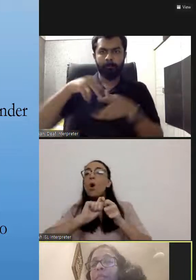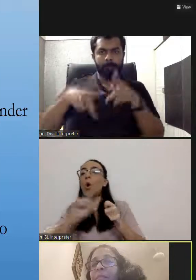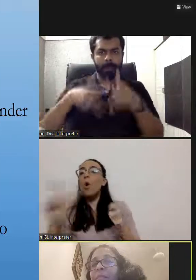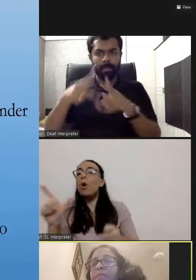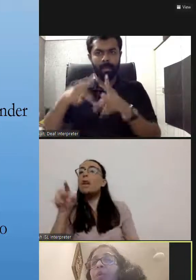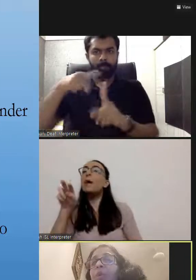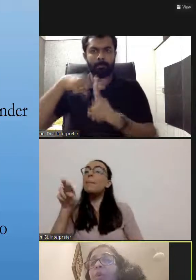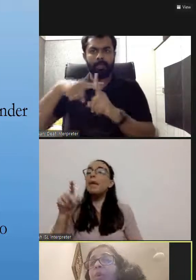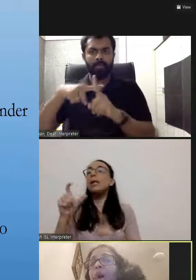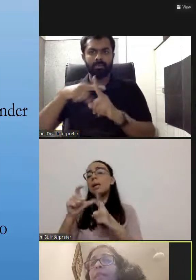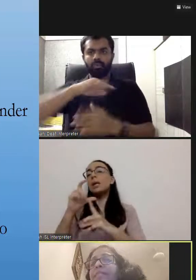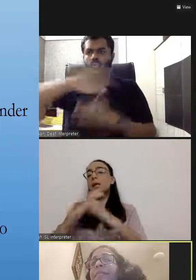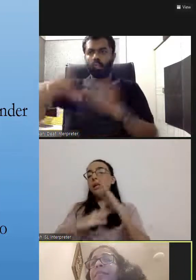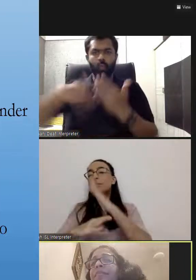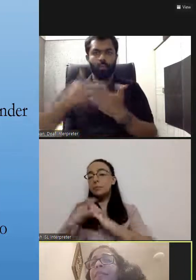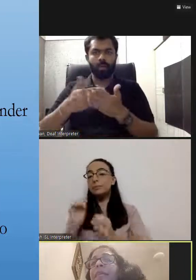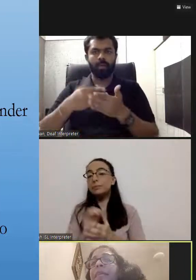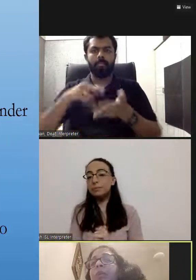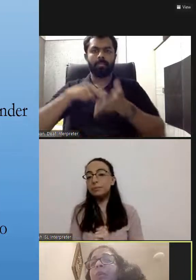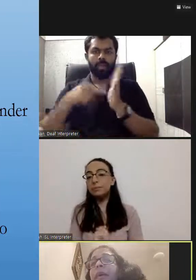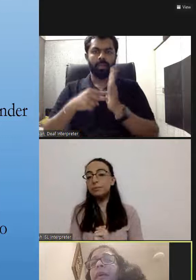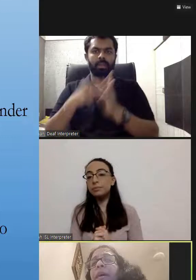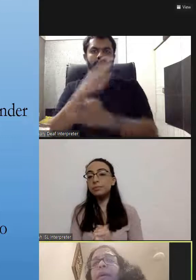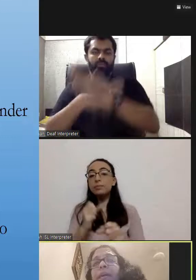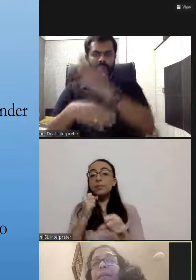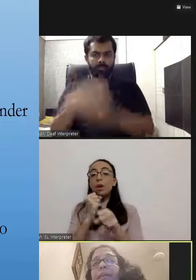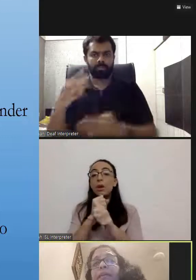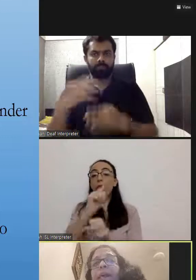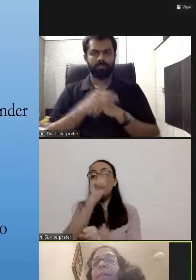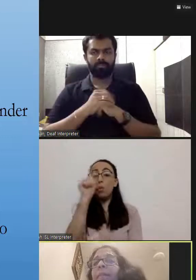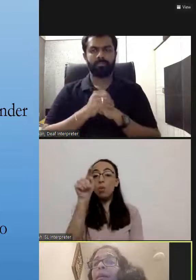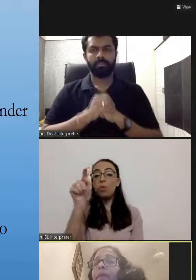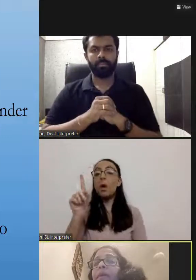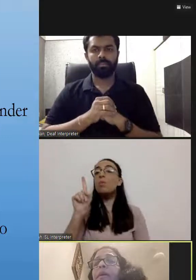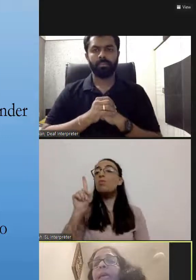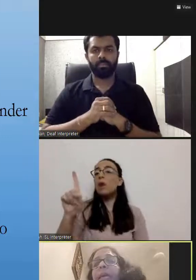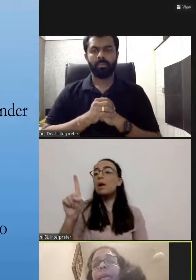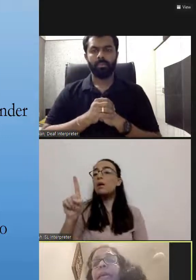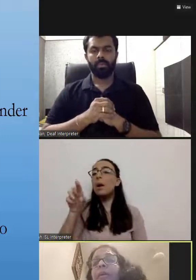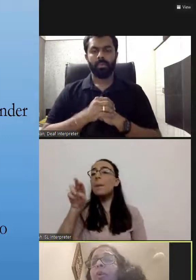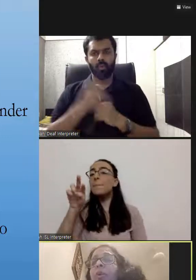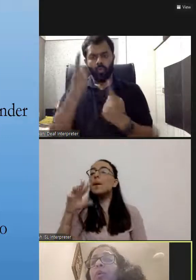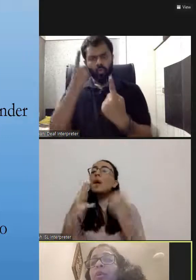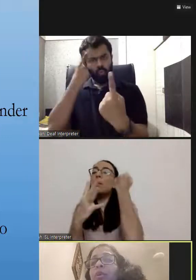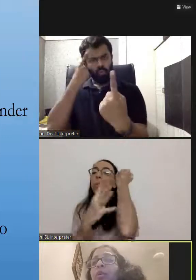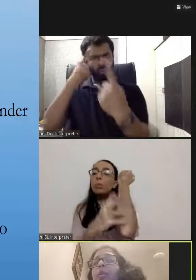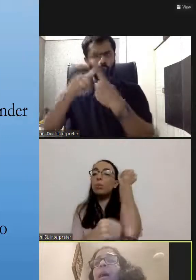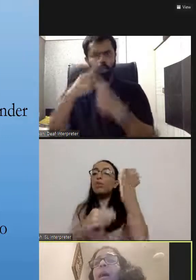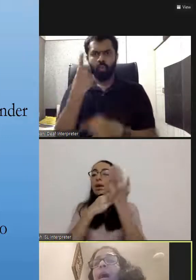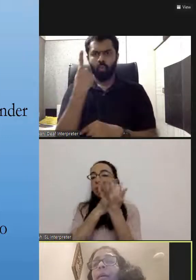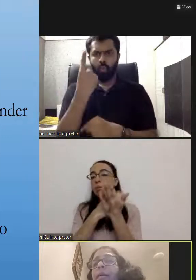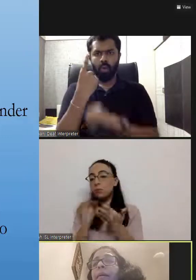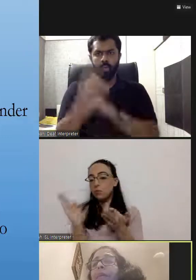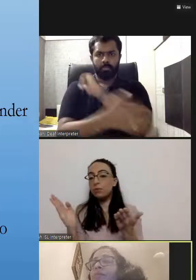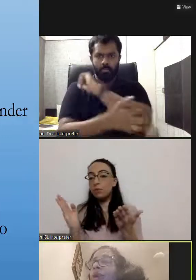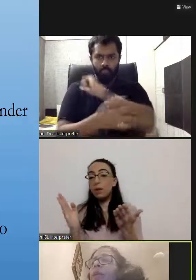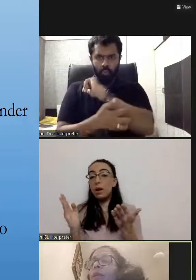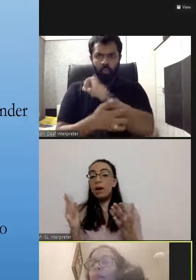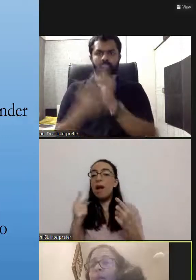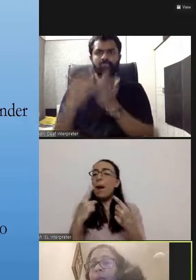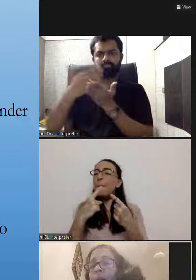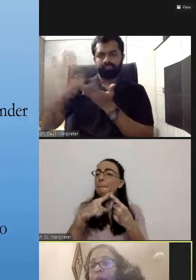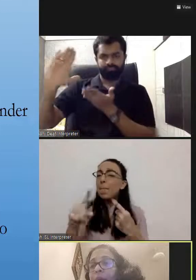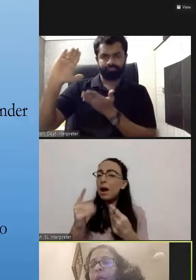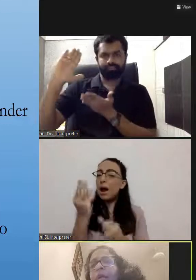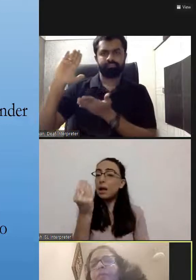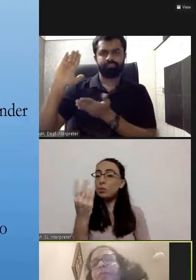with disabilities. Goal 1 is definitely included in this, but again, Goal 2, hunger, is not